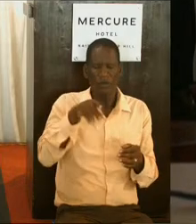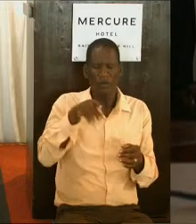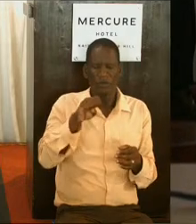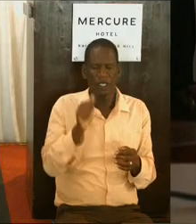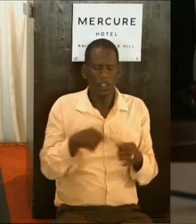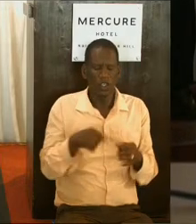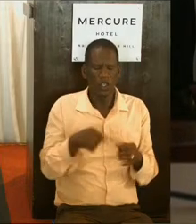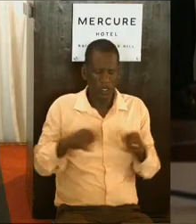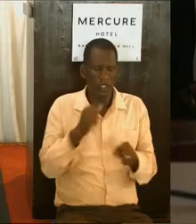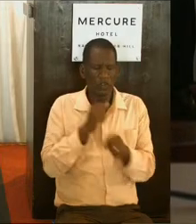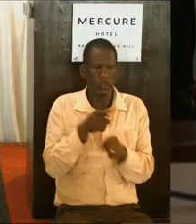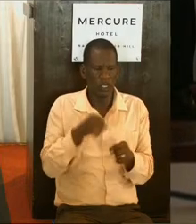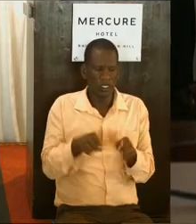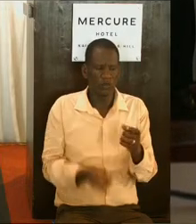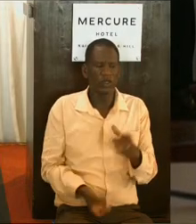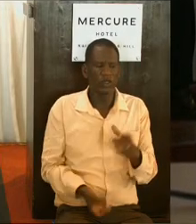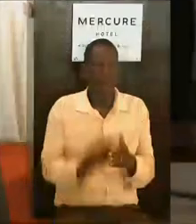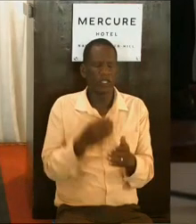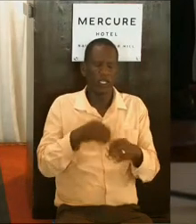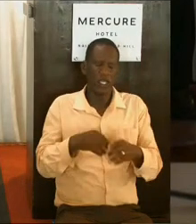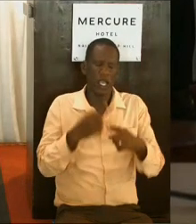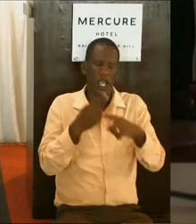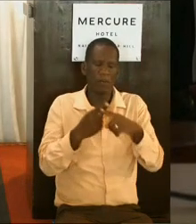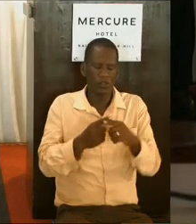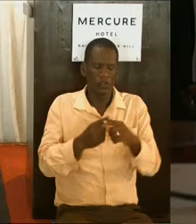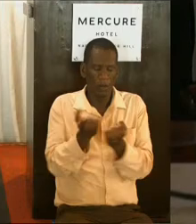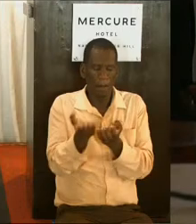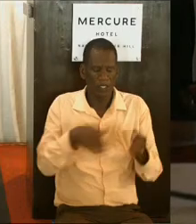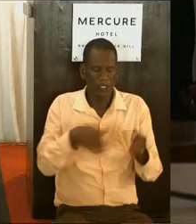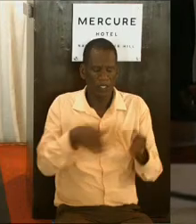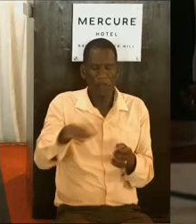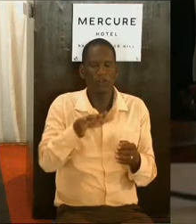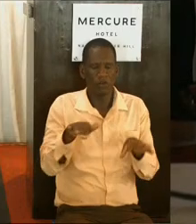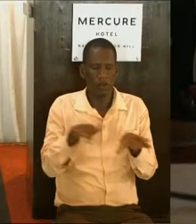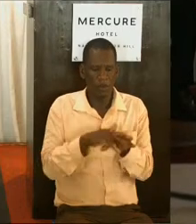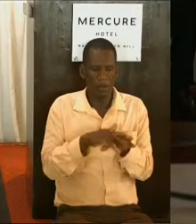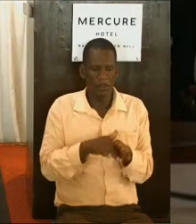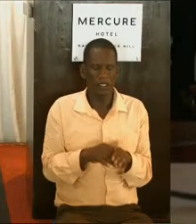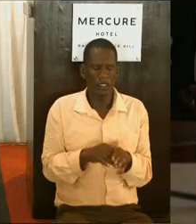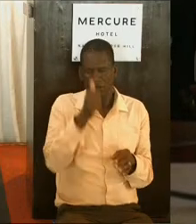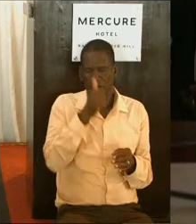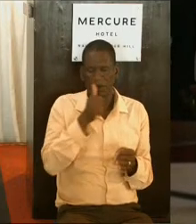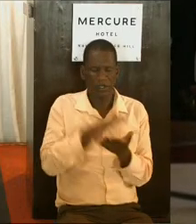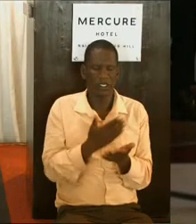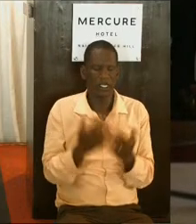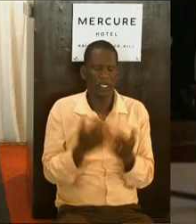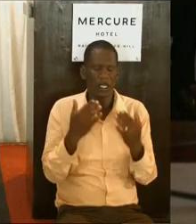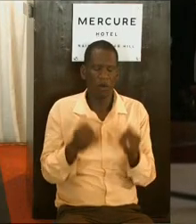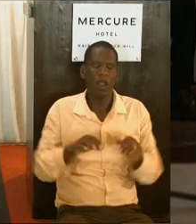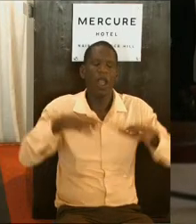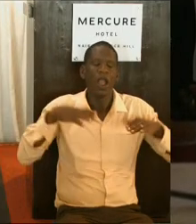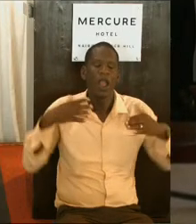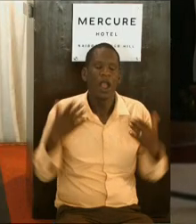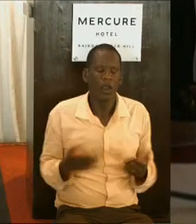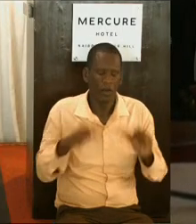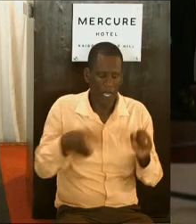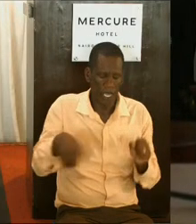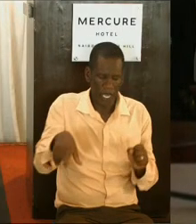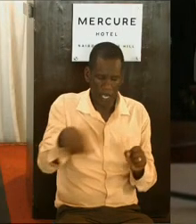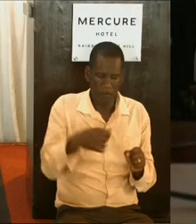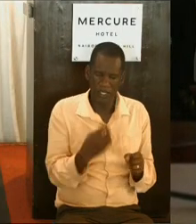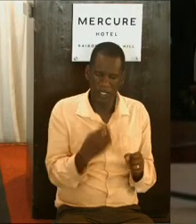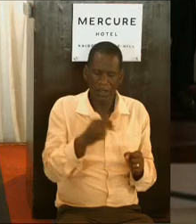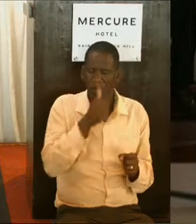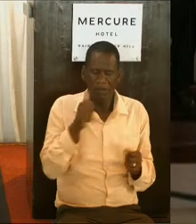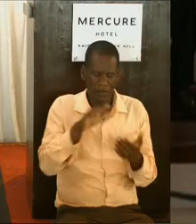are trying to do this as you create a positive healthy business environment for your members you know the private sector how how can we look up to the